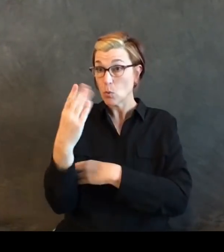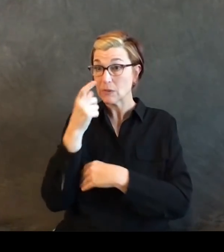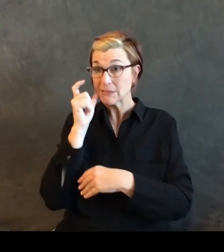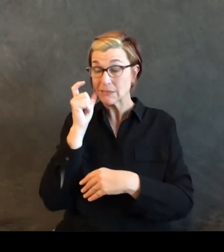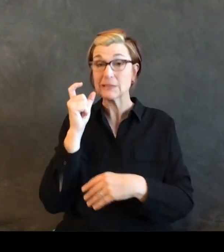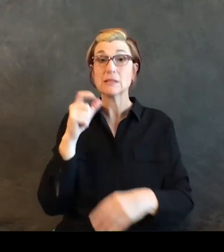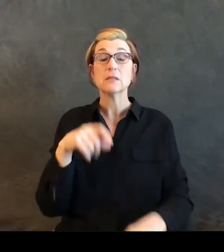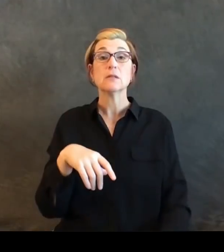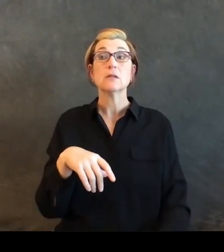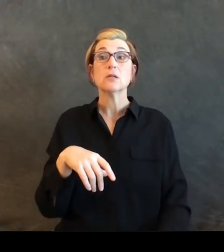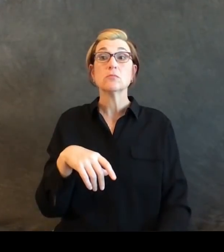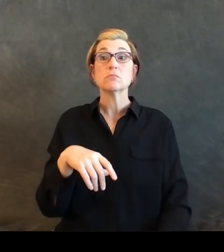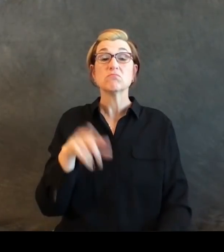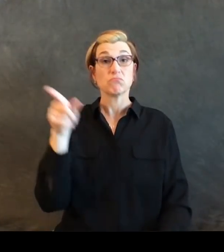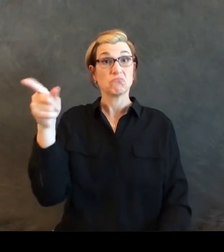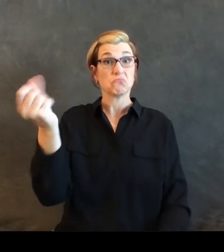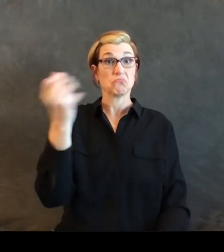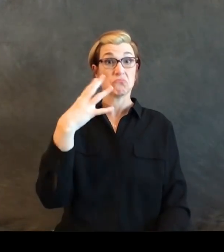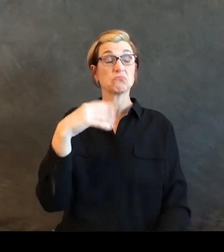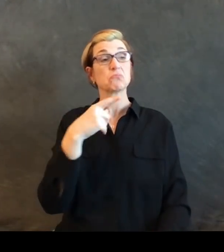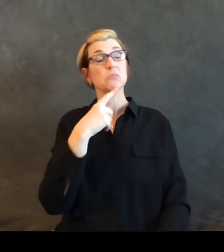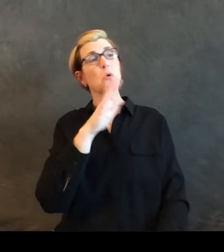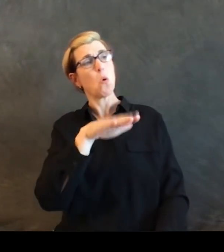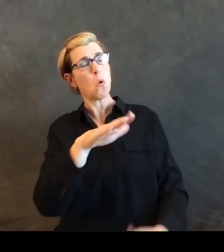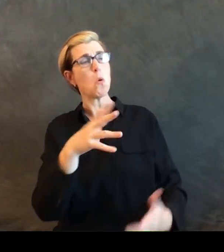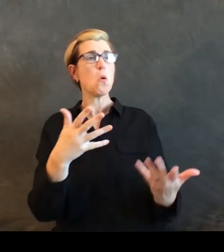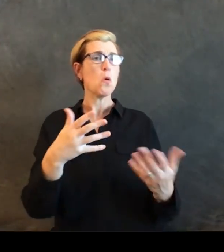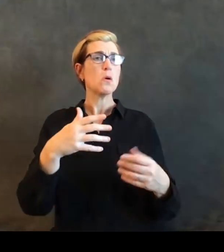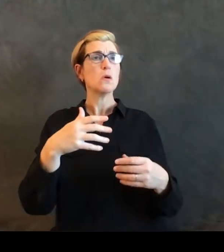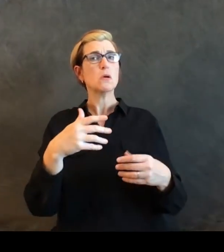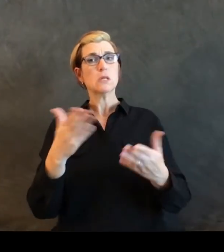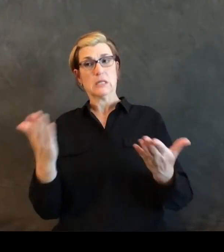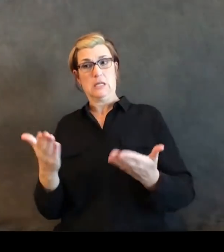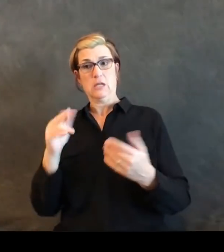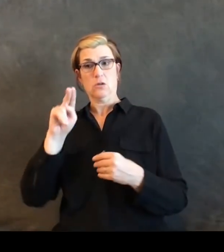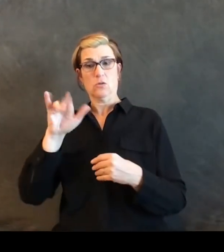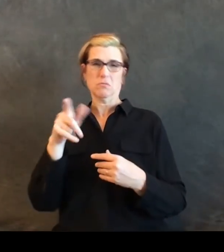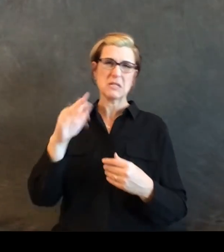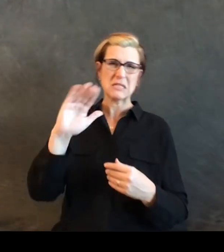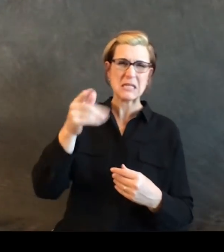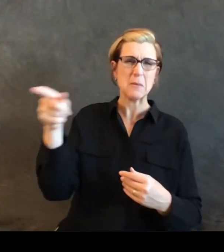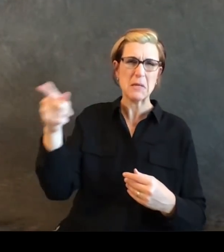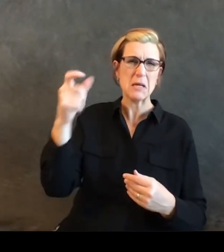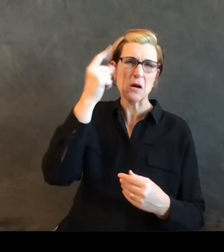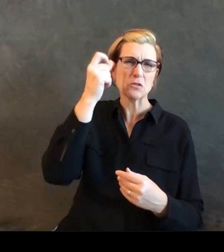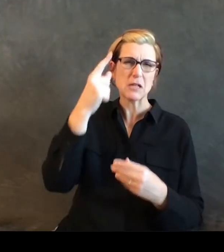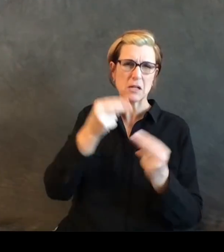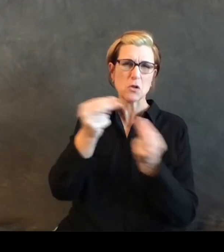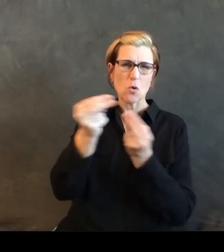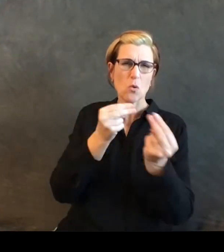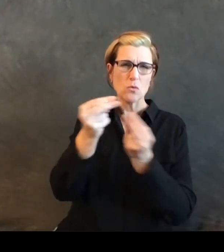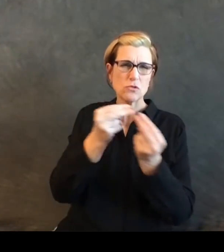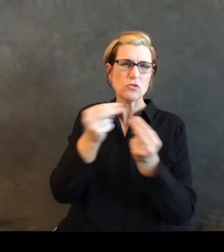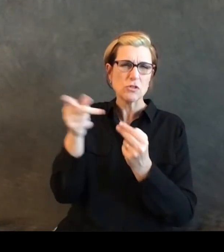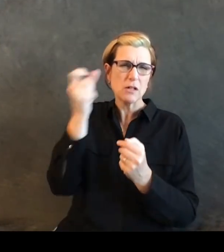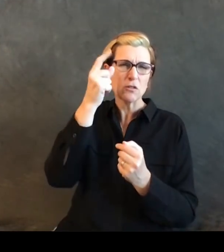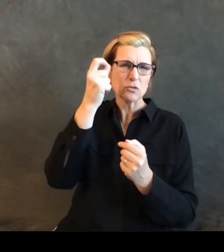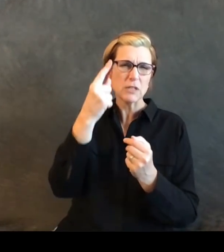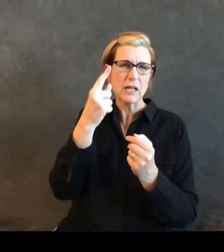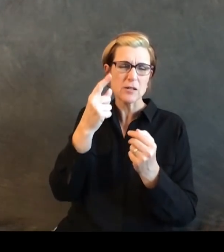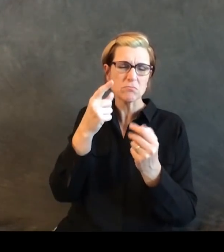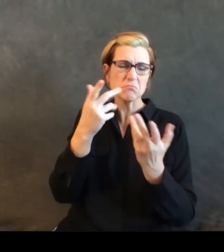he's using that we are using, and I think he feels, because he understands negotiation, he thinks we're using